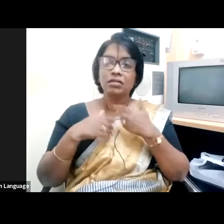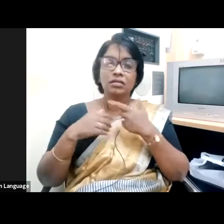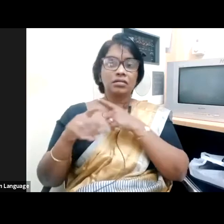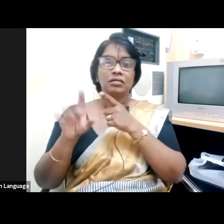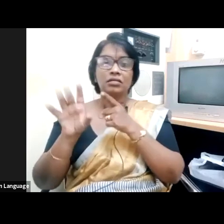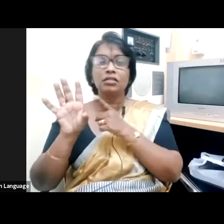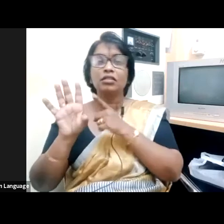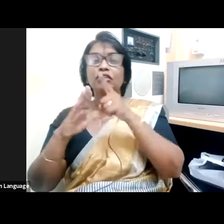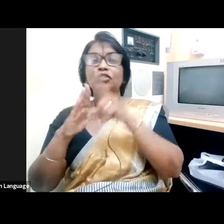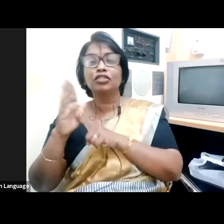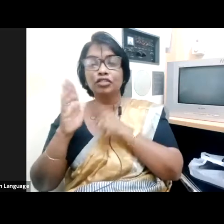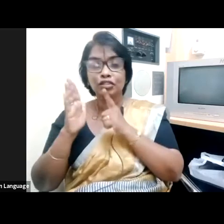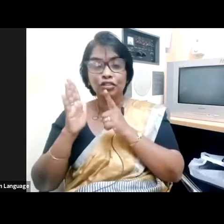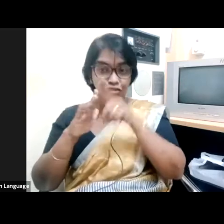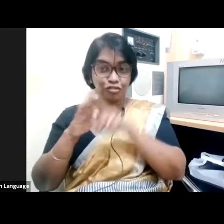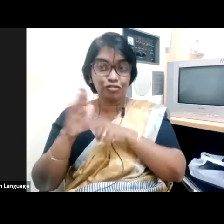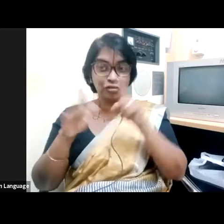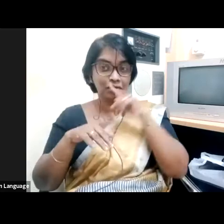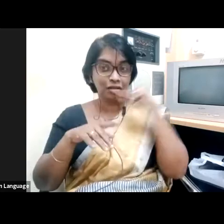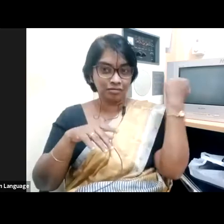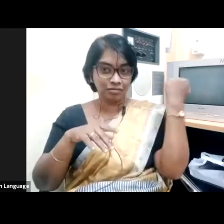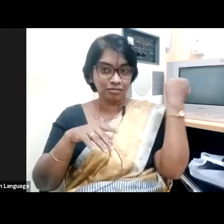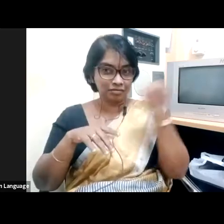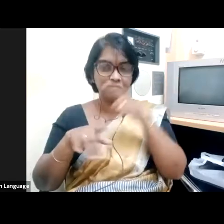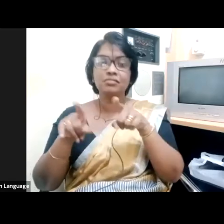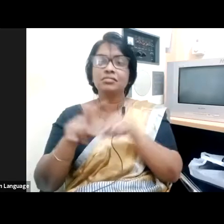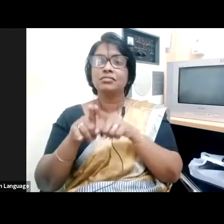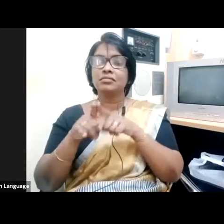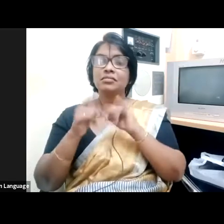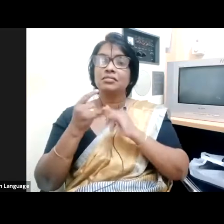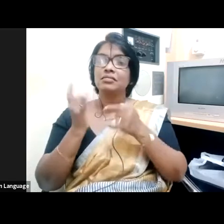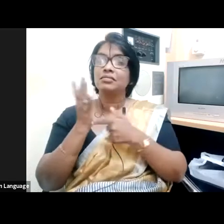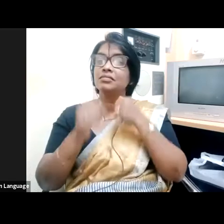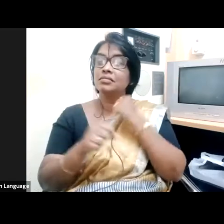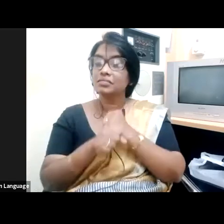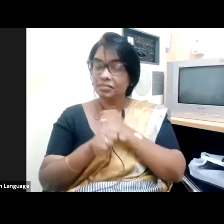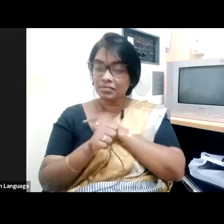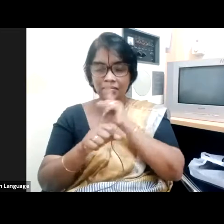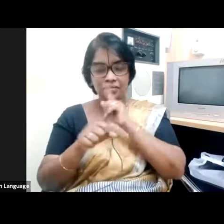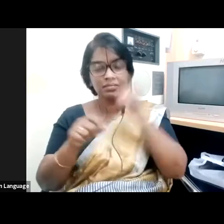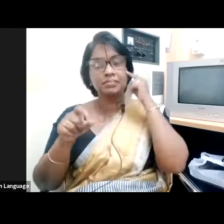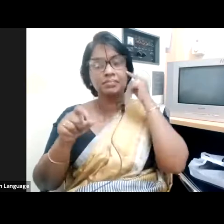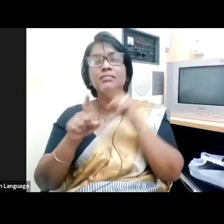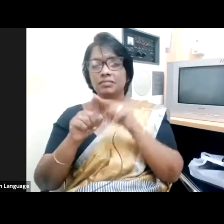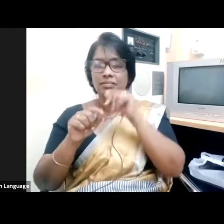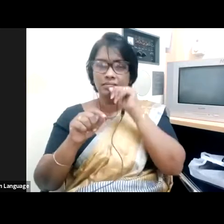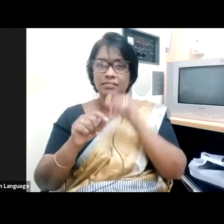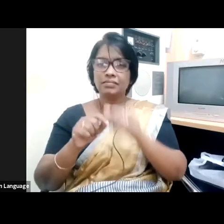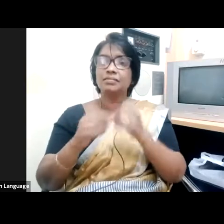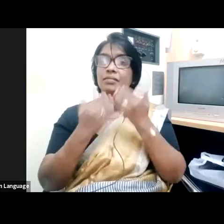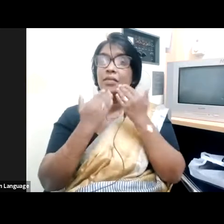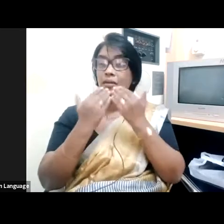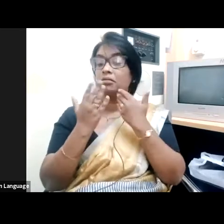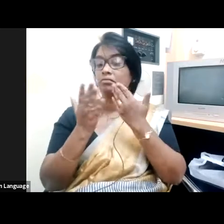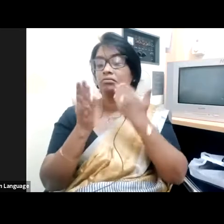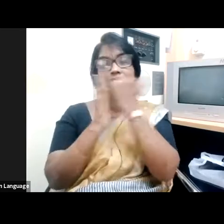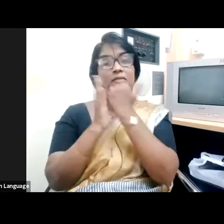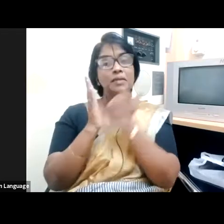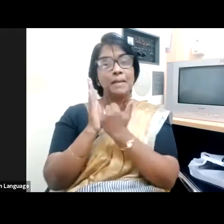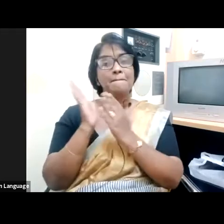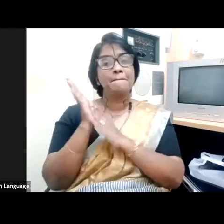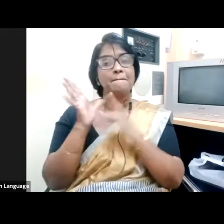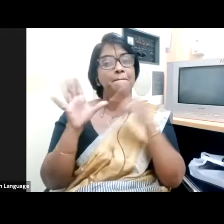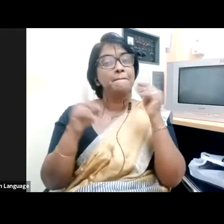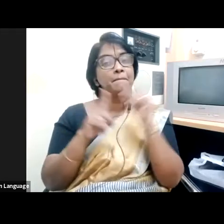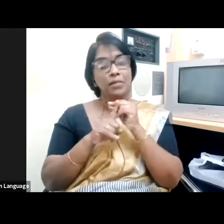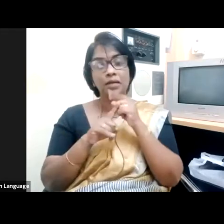17 SDGs. Clearly, there's a roadmap there when it comes to innovation and technology and the role